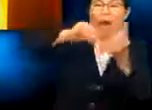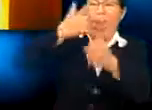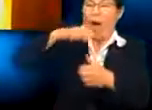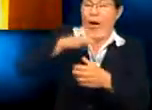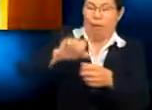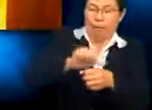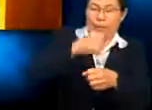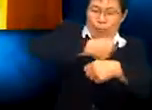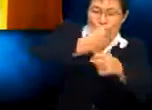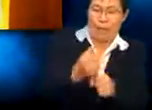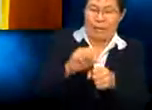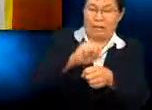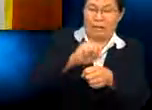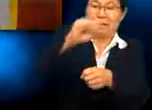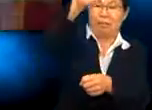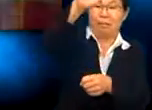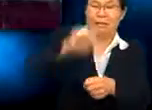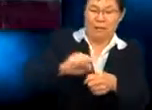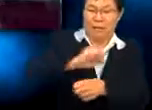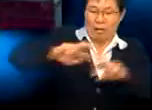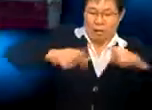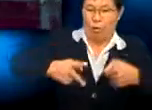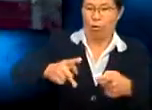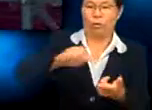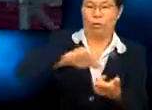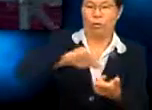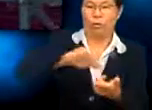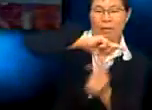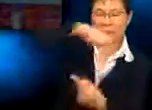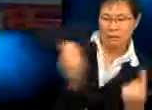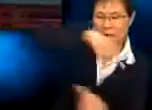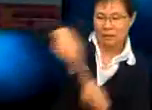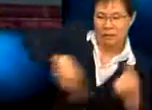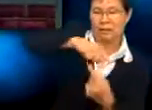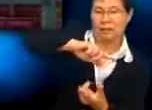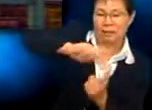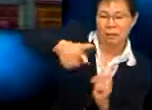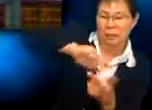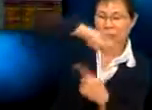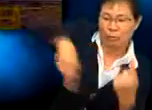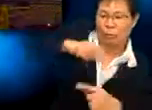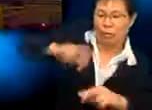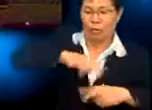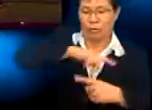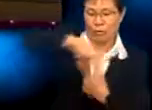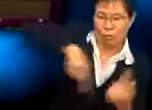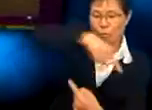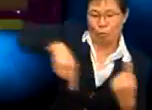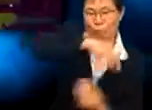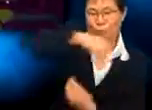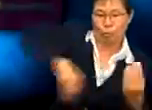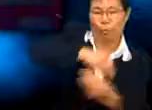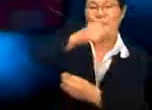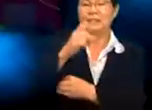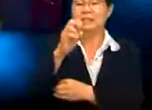produce steam. The steam causes the turbines to turn, resulting in the rotation of